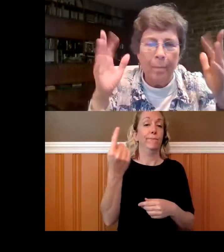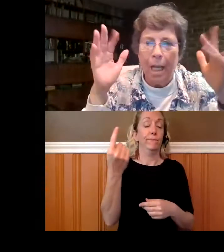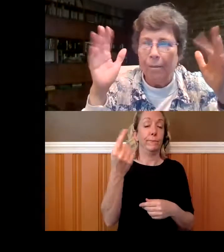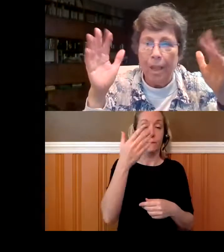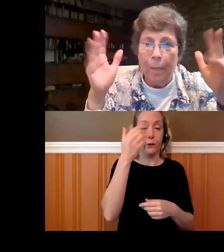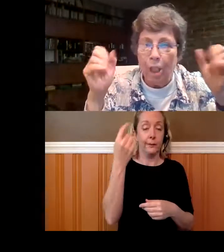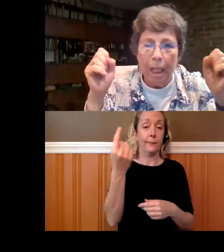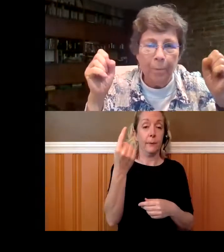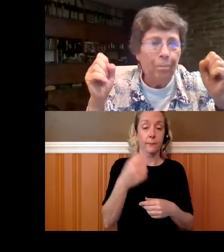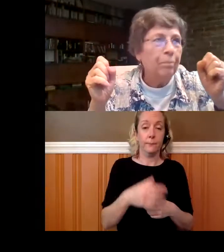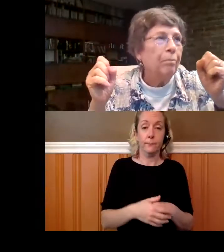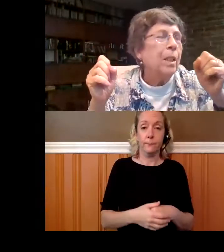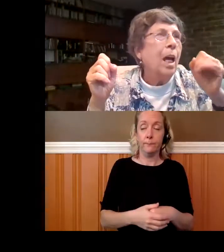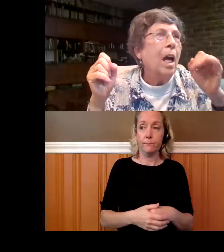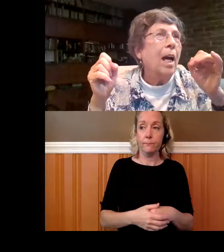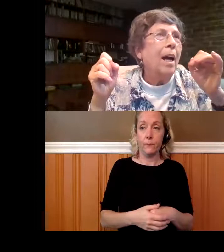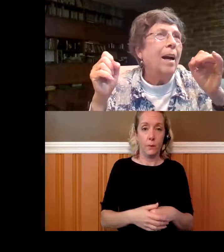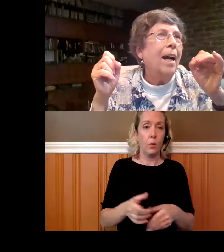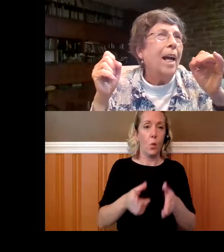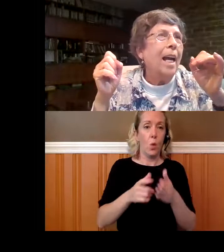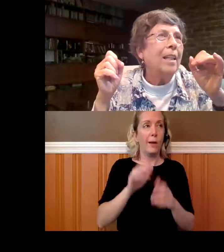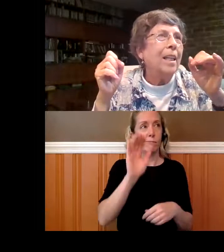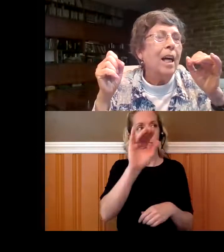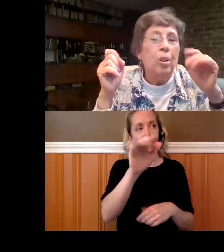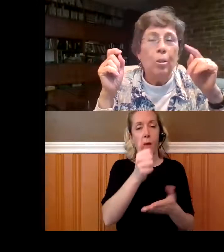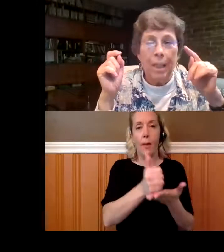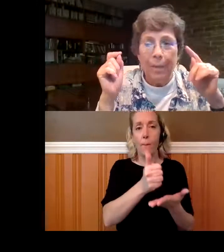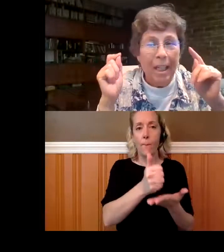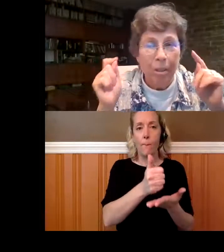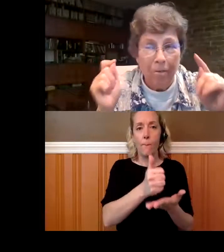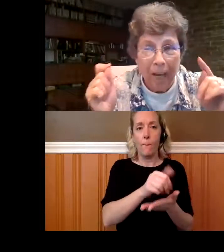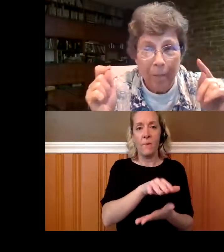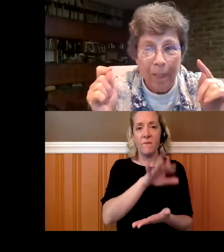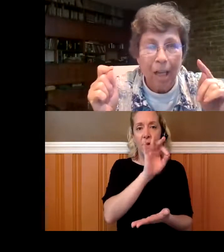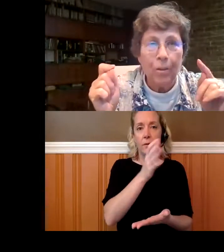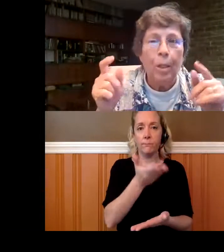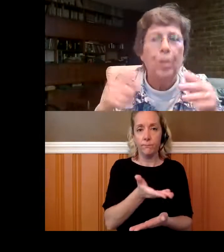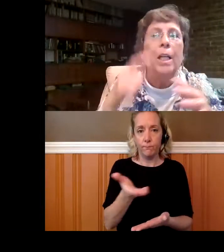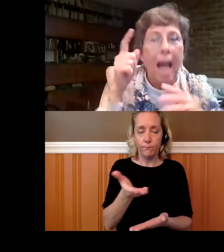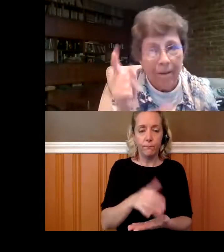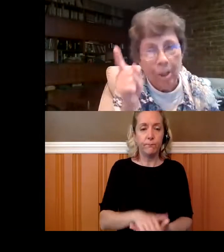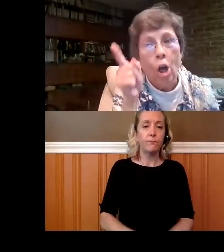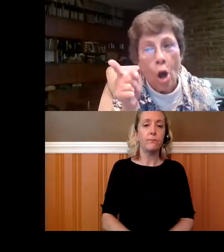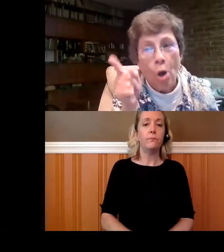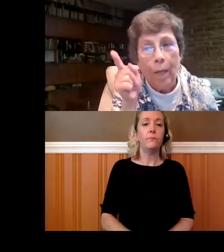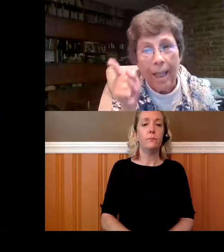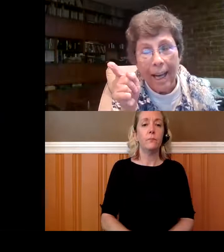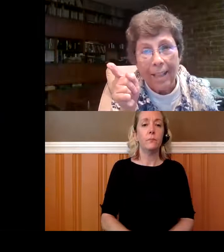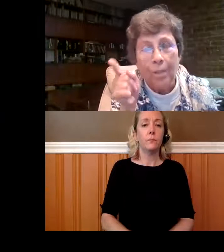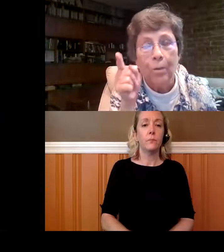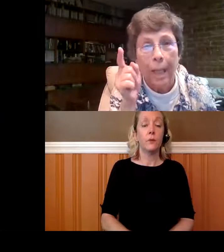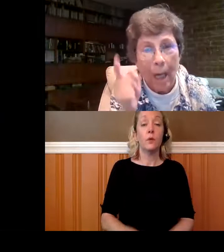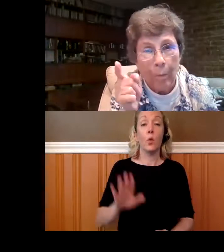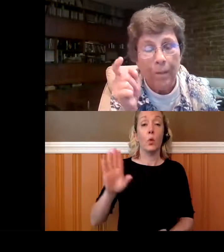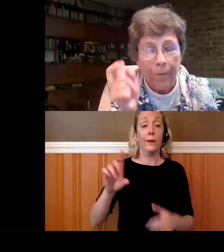And I knew it was something he couldn't find himself. So he was going to have to go and ask for help to find it. So the note